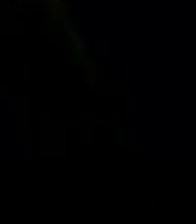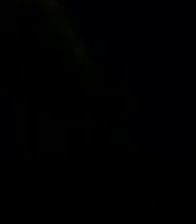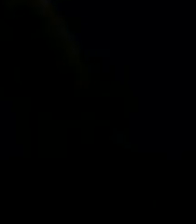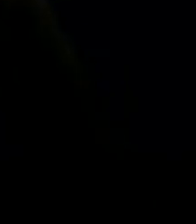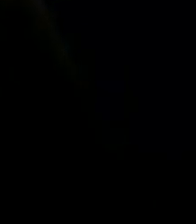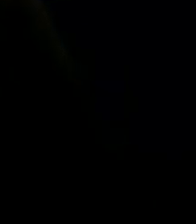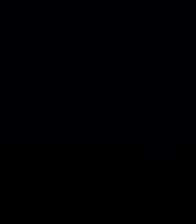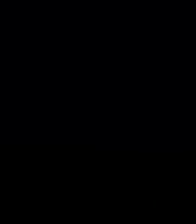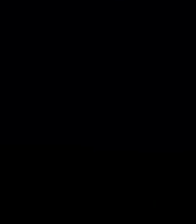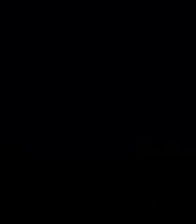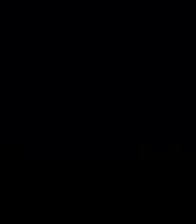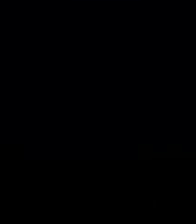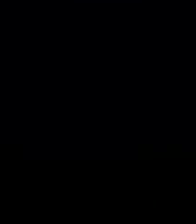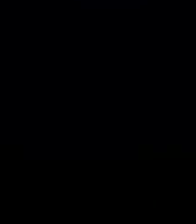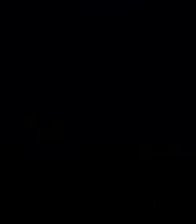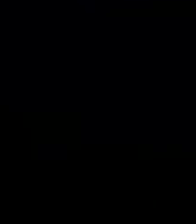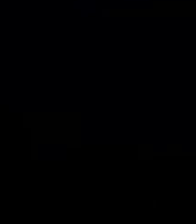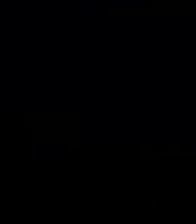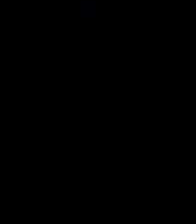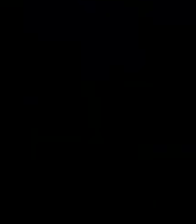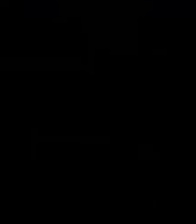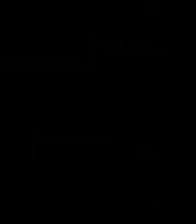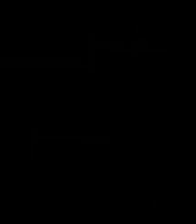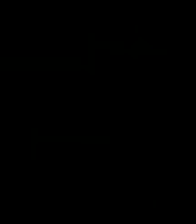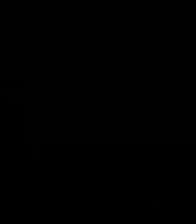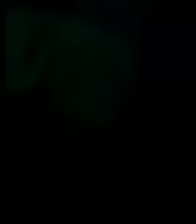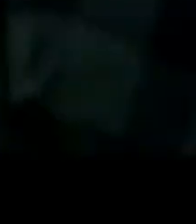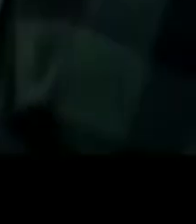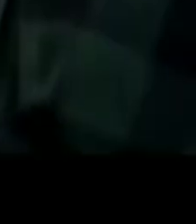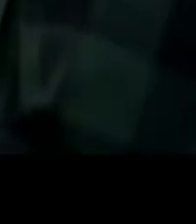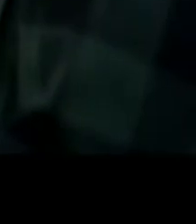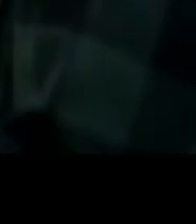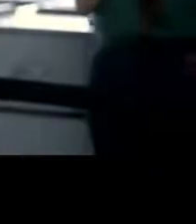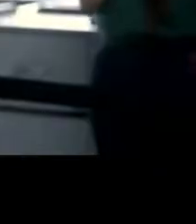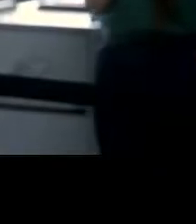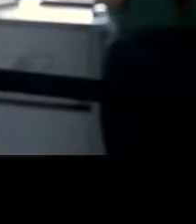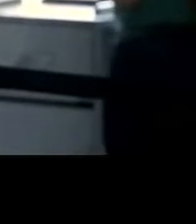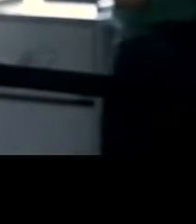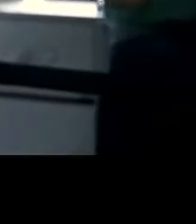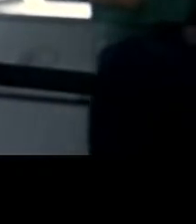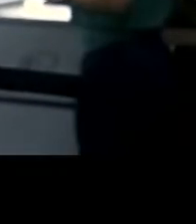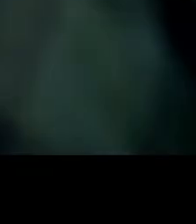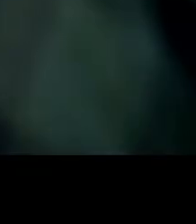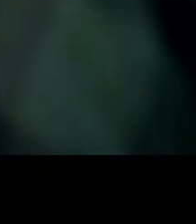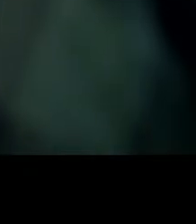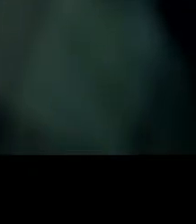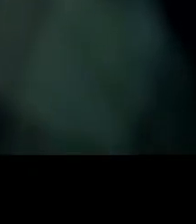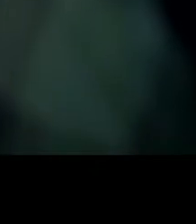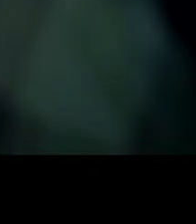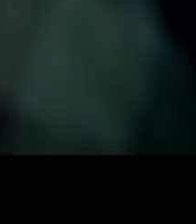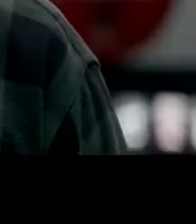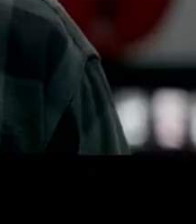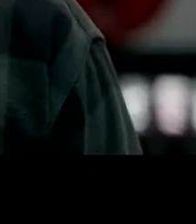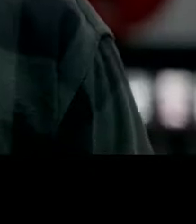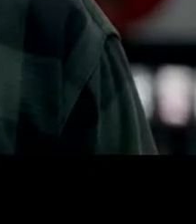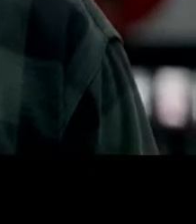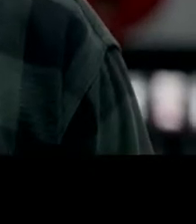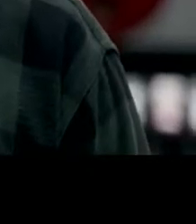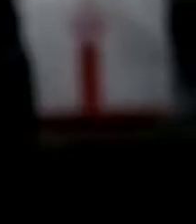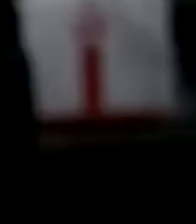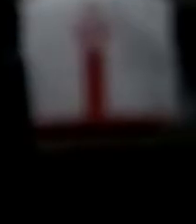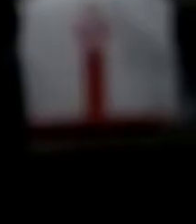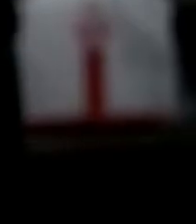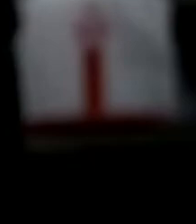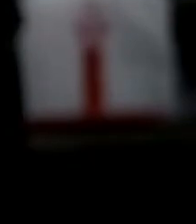cancer, Jack. I need to know you're gonna be okay. We should have a date. sex on date 1 or date